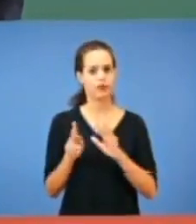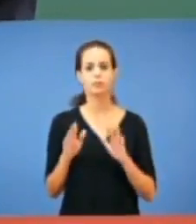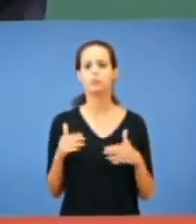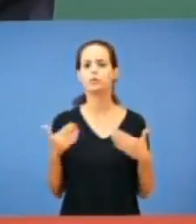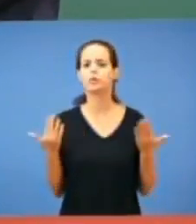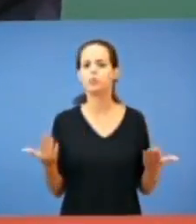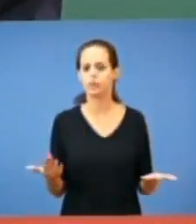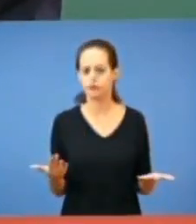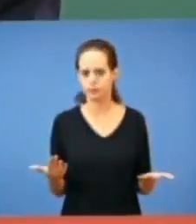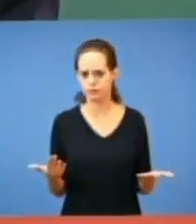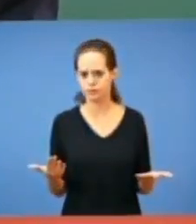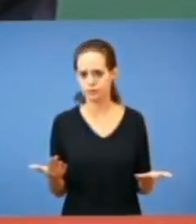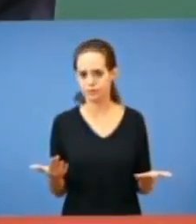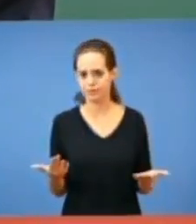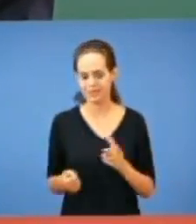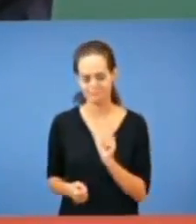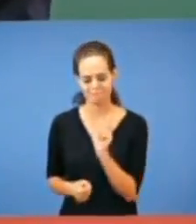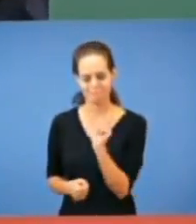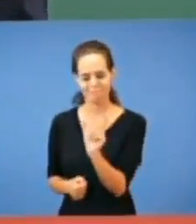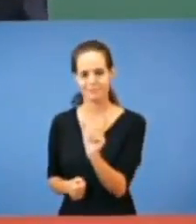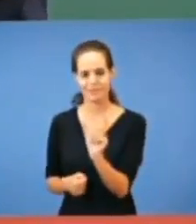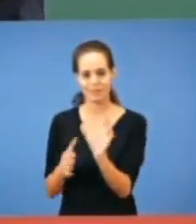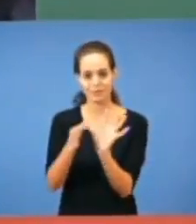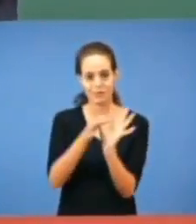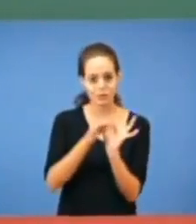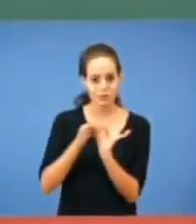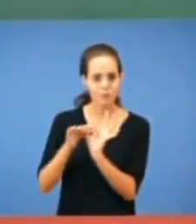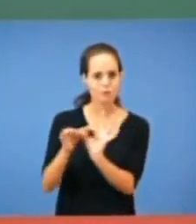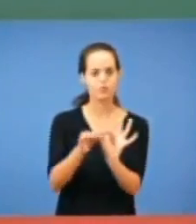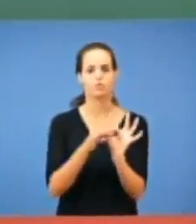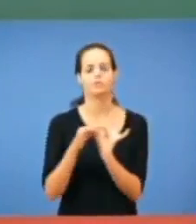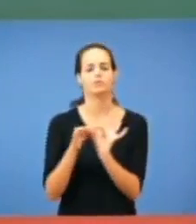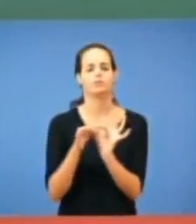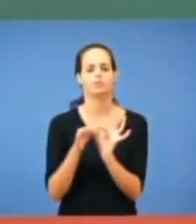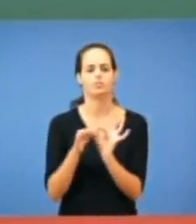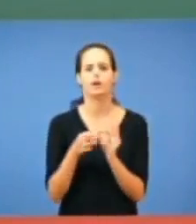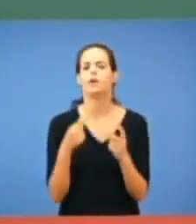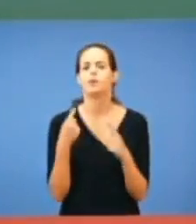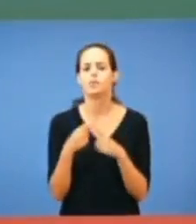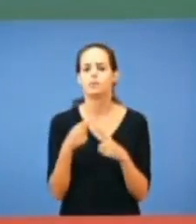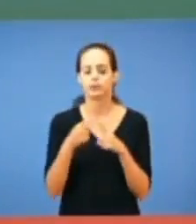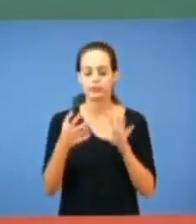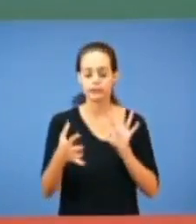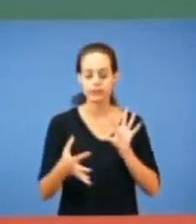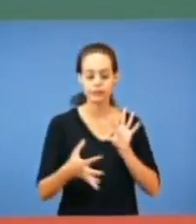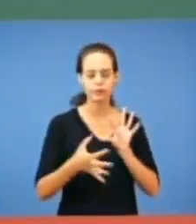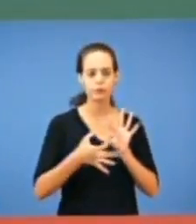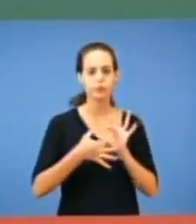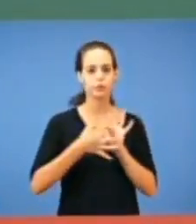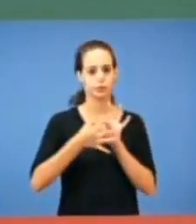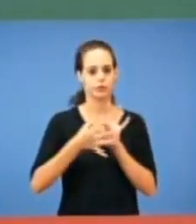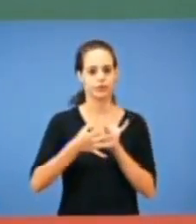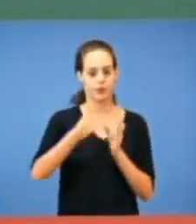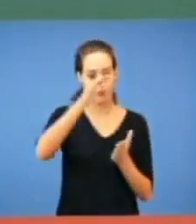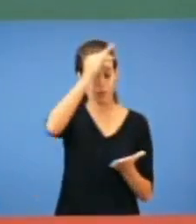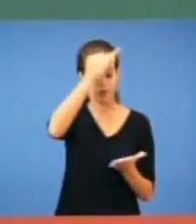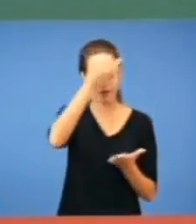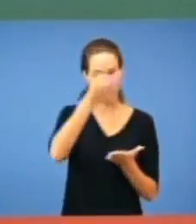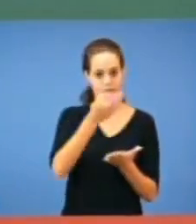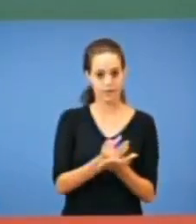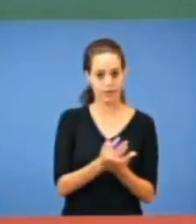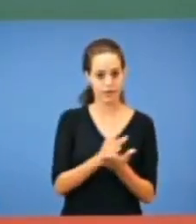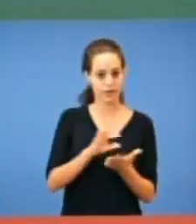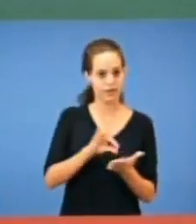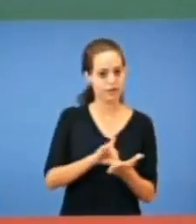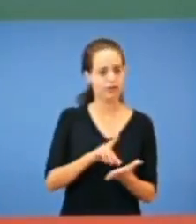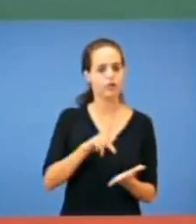see exactly the word union, because union we'll do it in one way. It was through a moment in which the